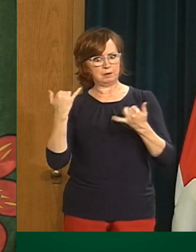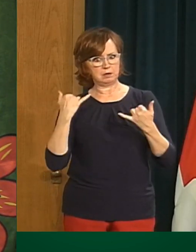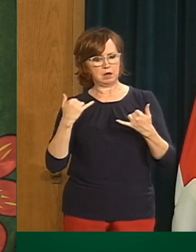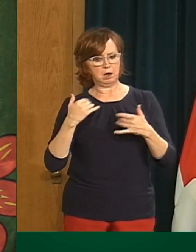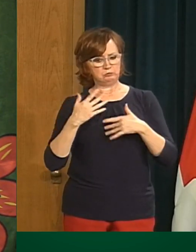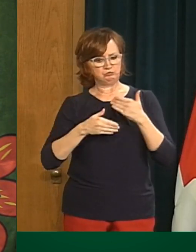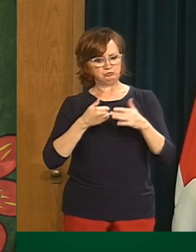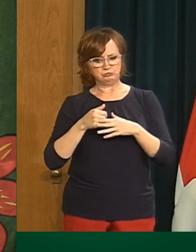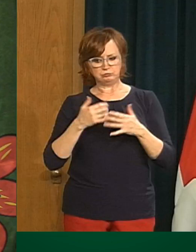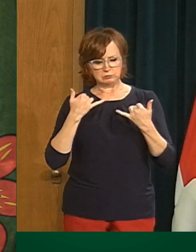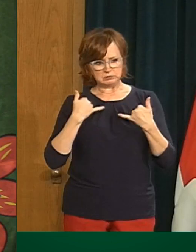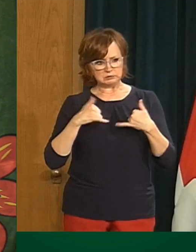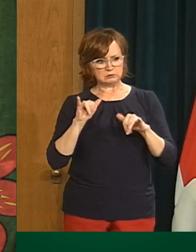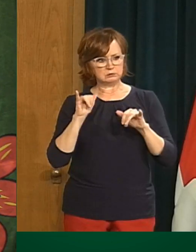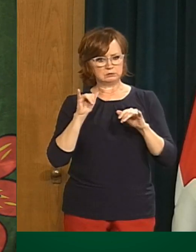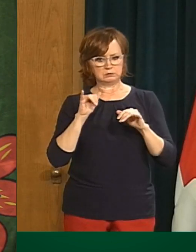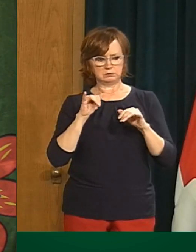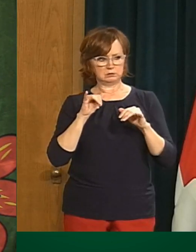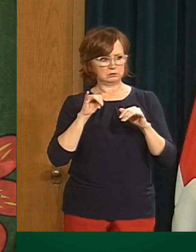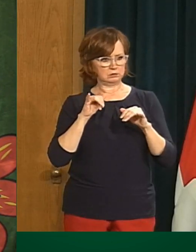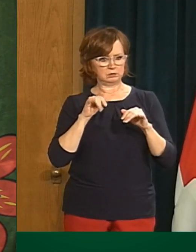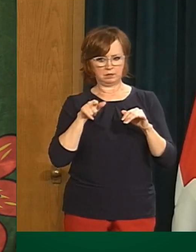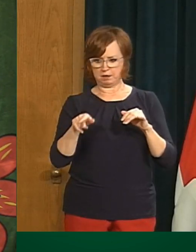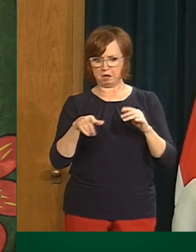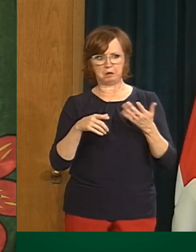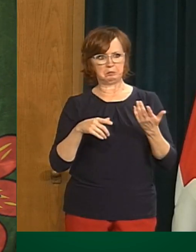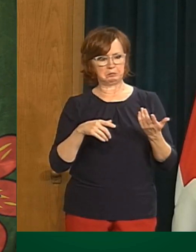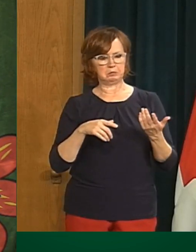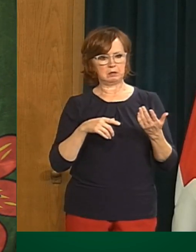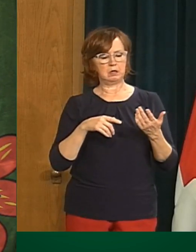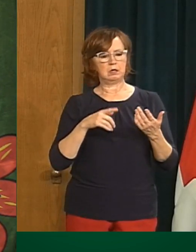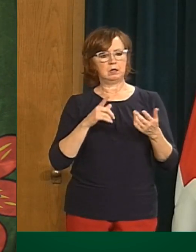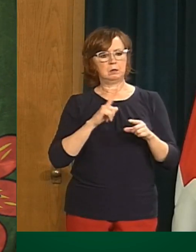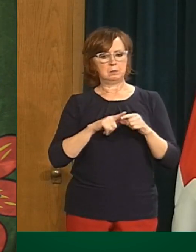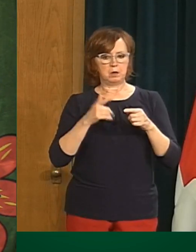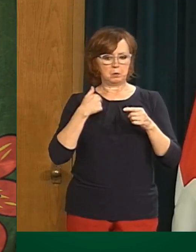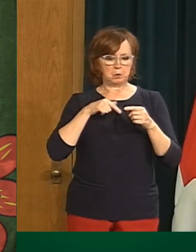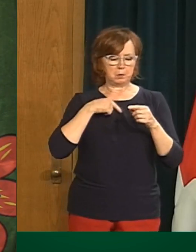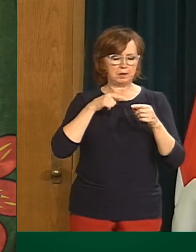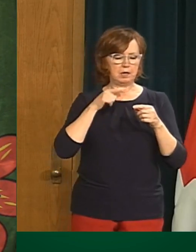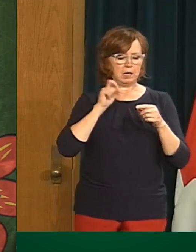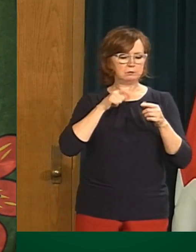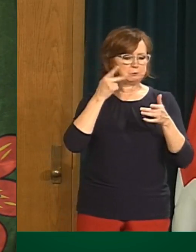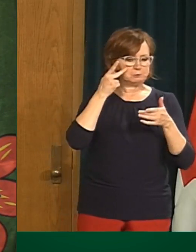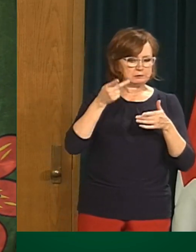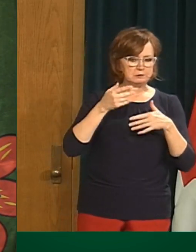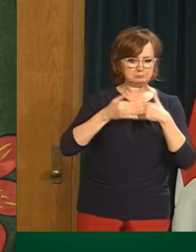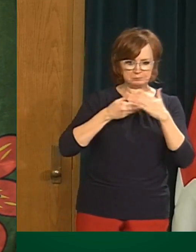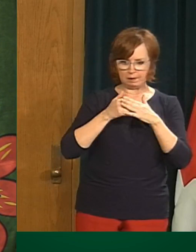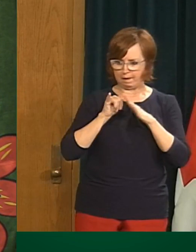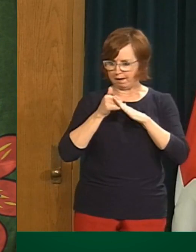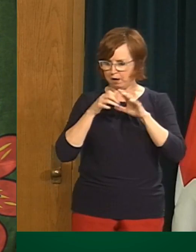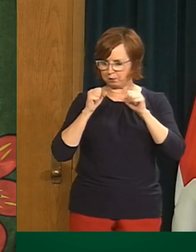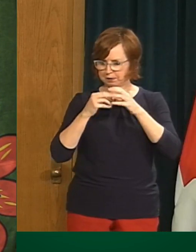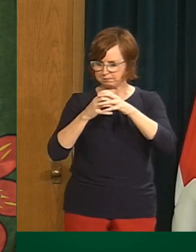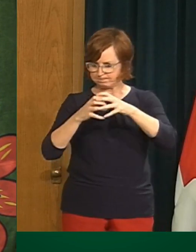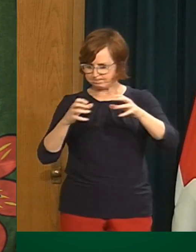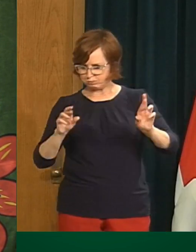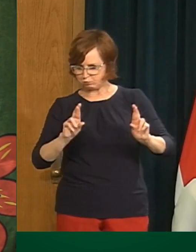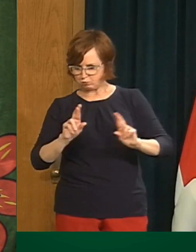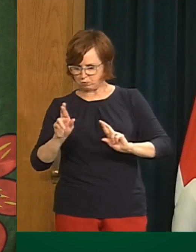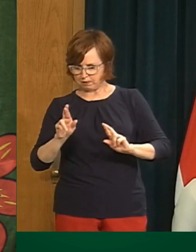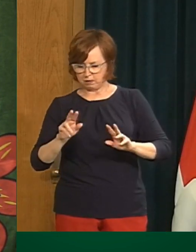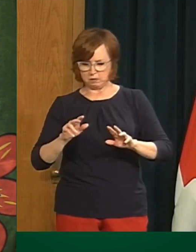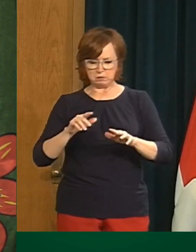working on, what opportunities we may have to expand that and expand that quickly if required. But again, this is